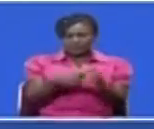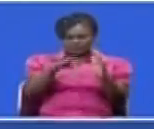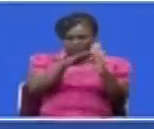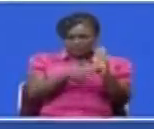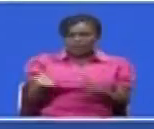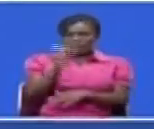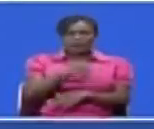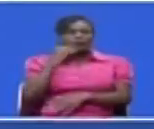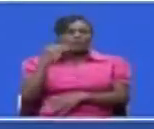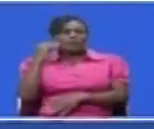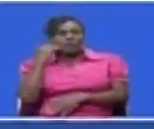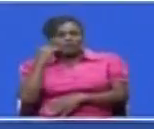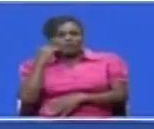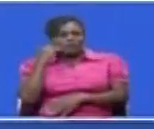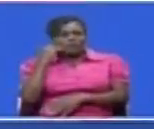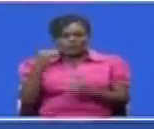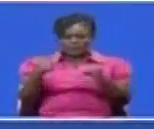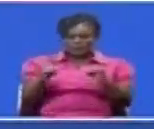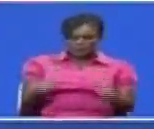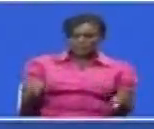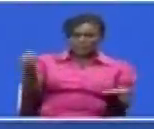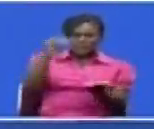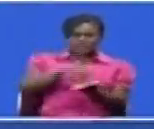gone back home and implement.